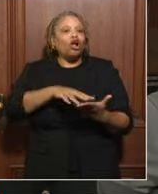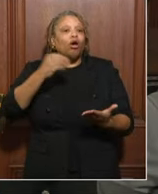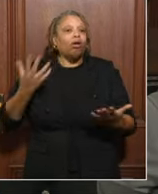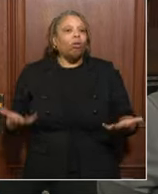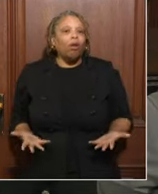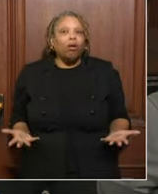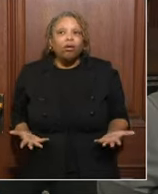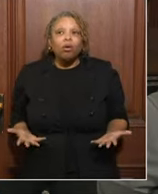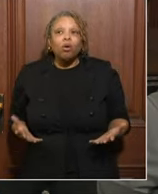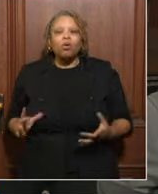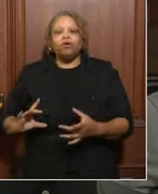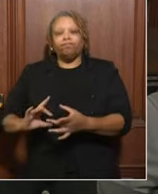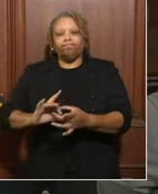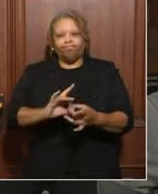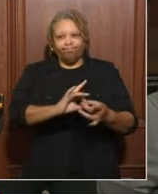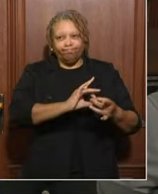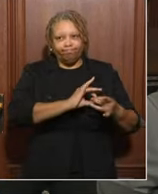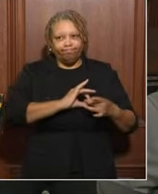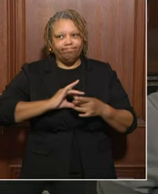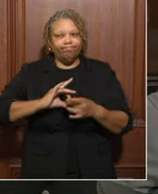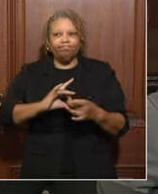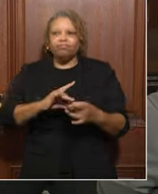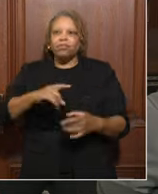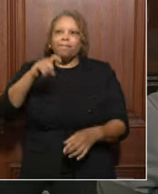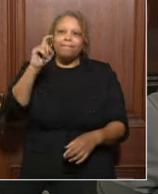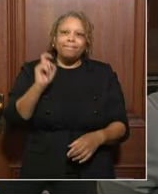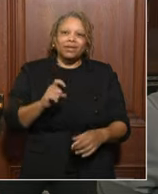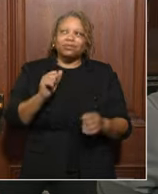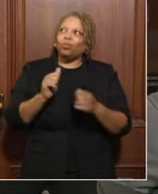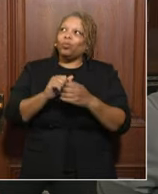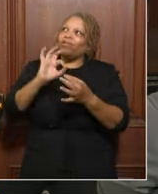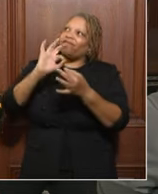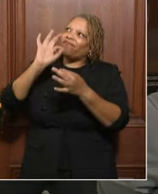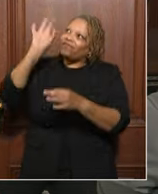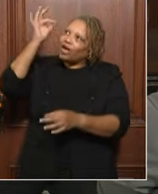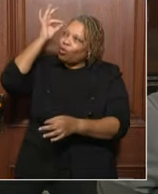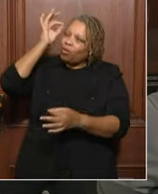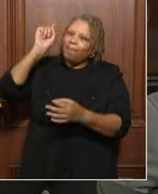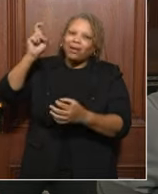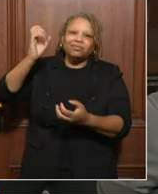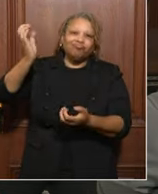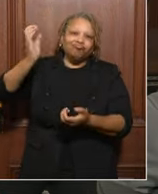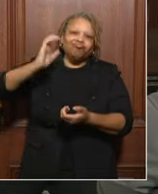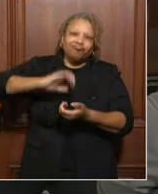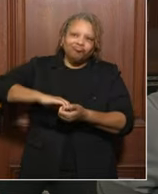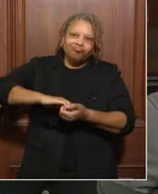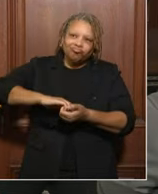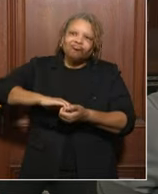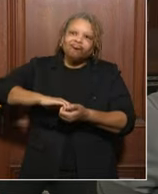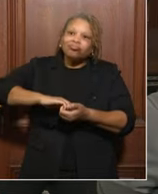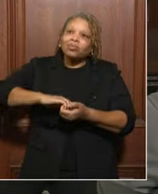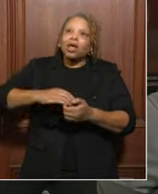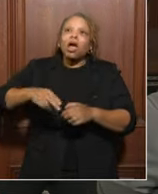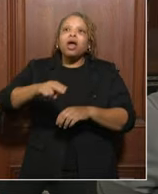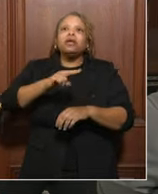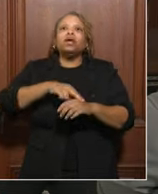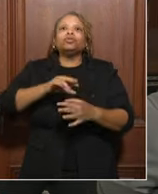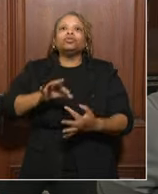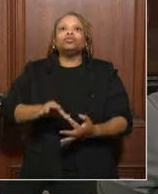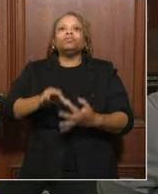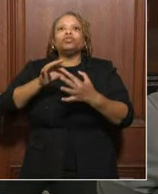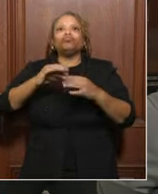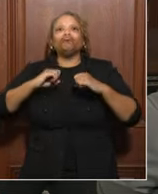federal branches. And that is what the National Special Security event